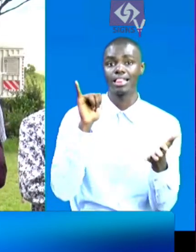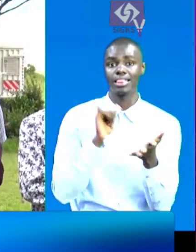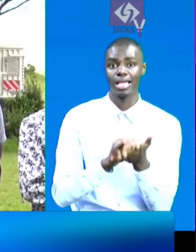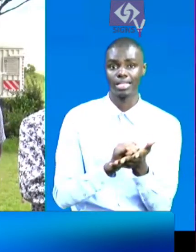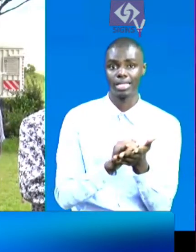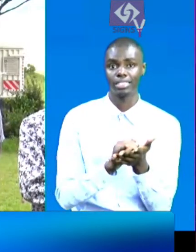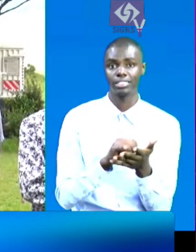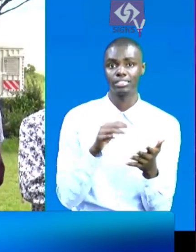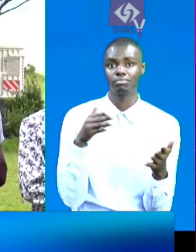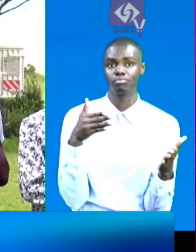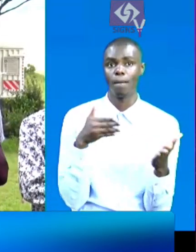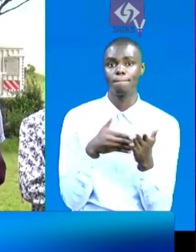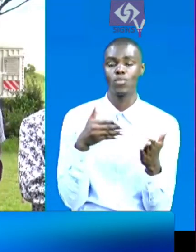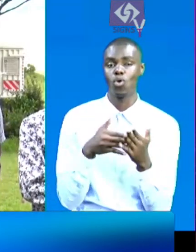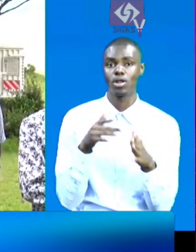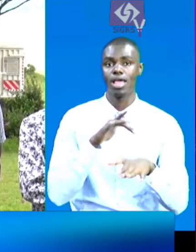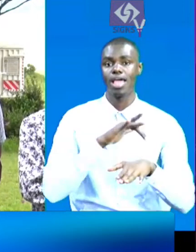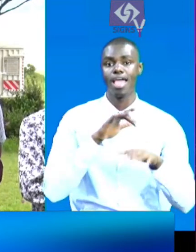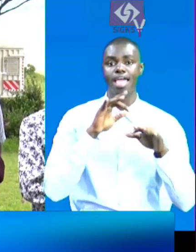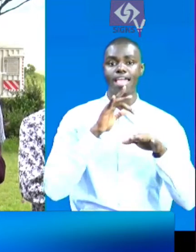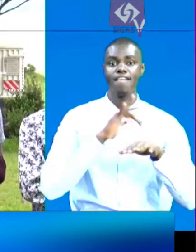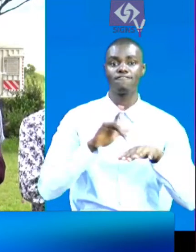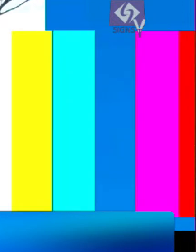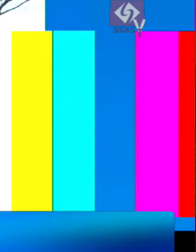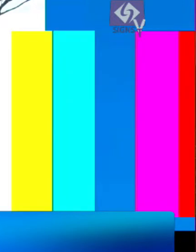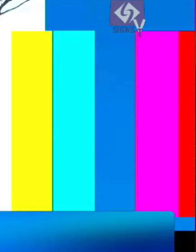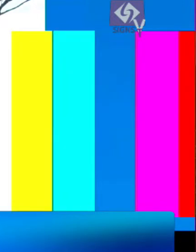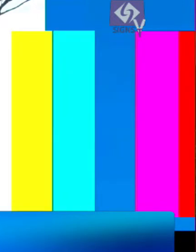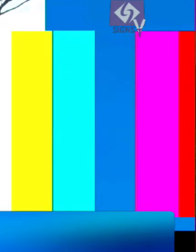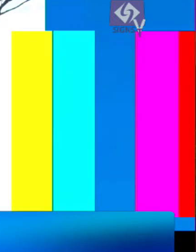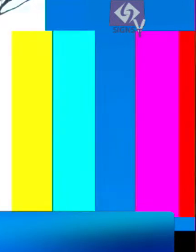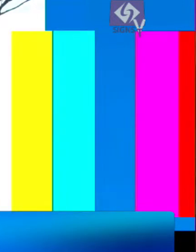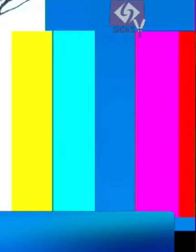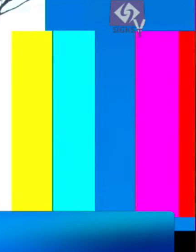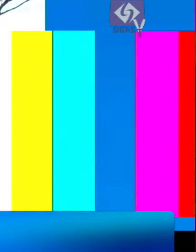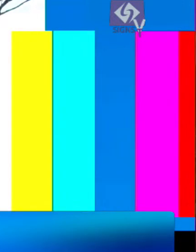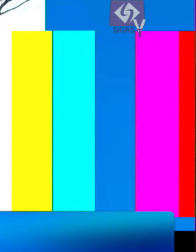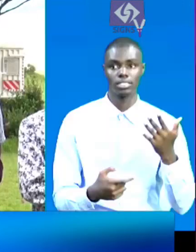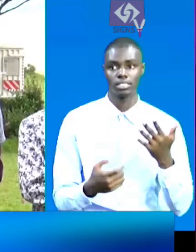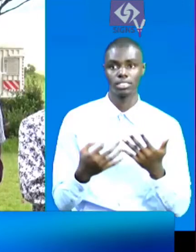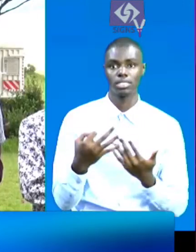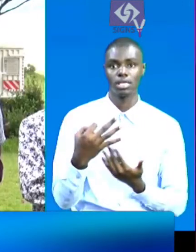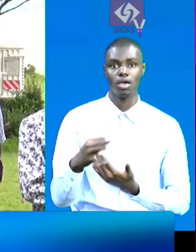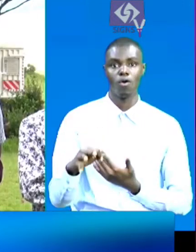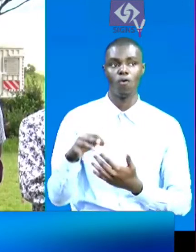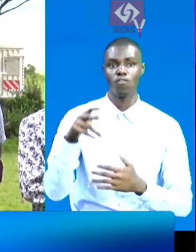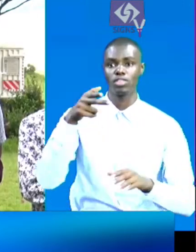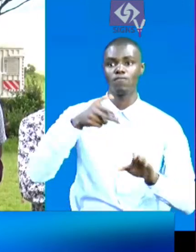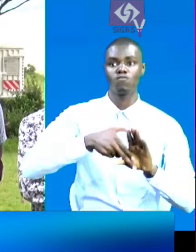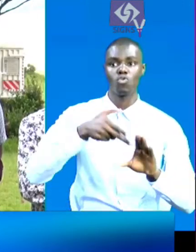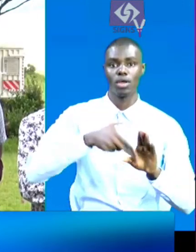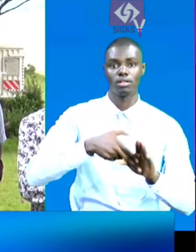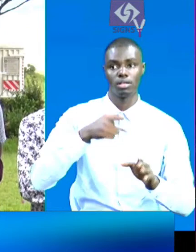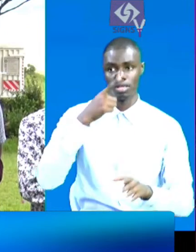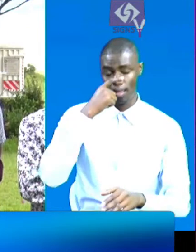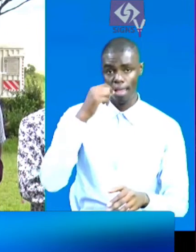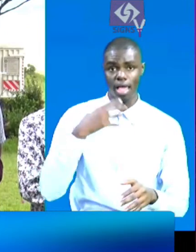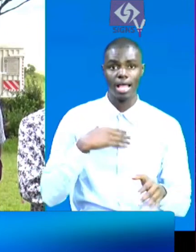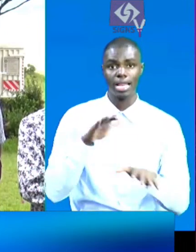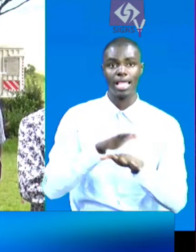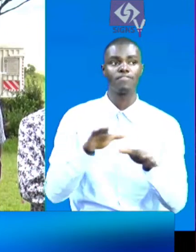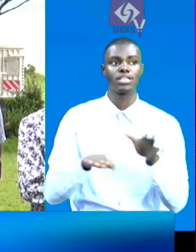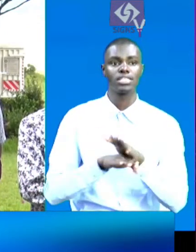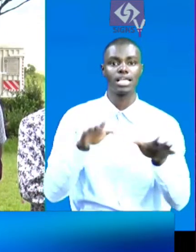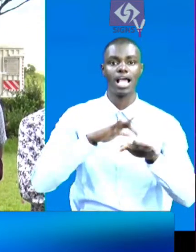pervasive effect on a lot of things. The price of fuel, and all these things also